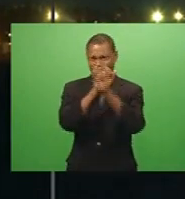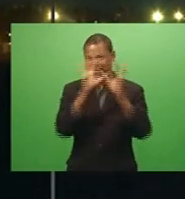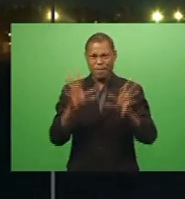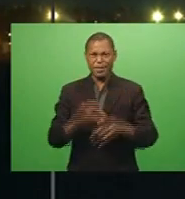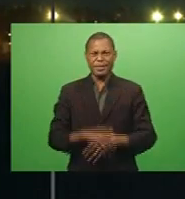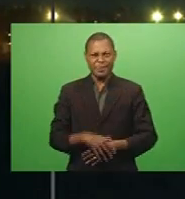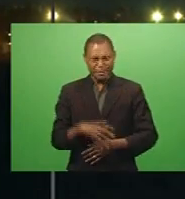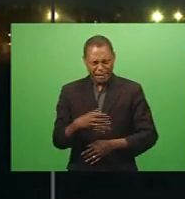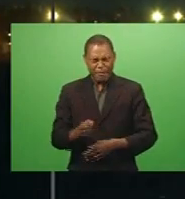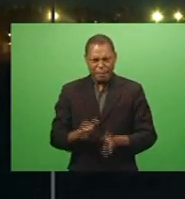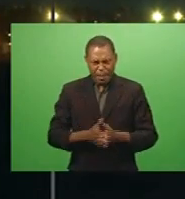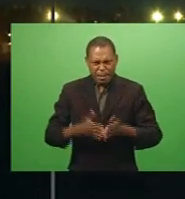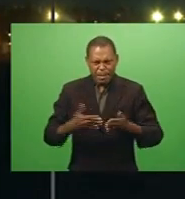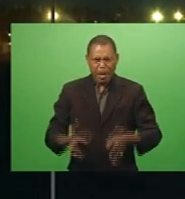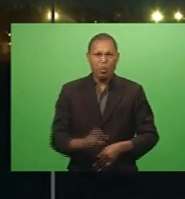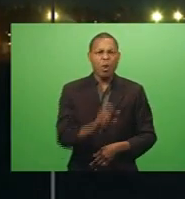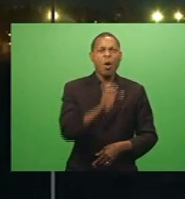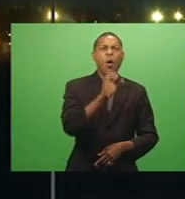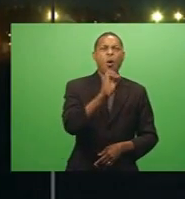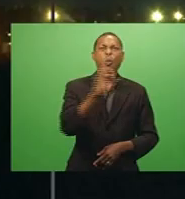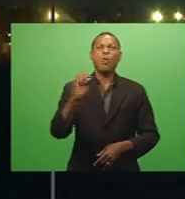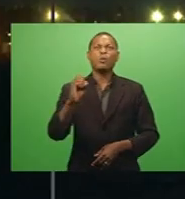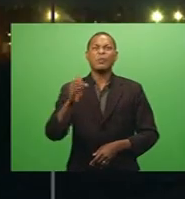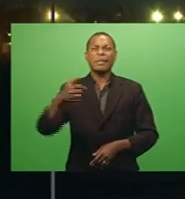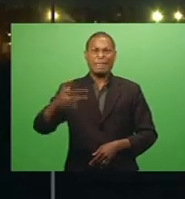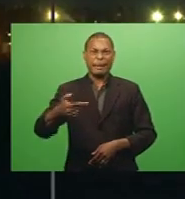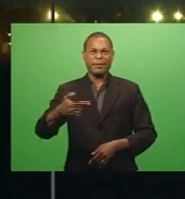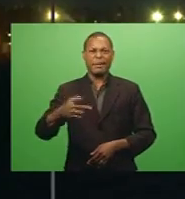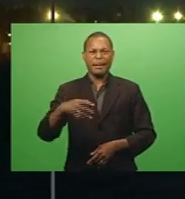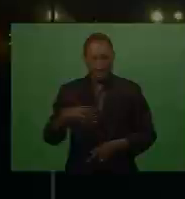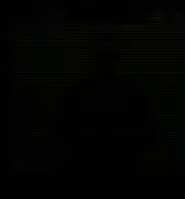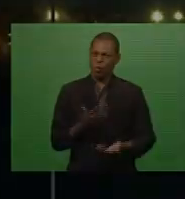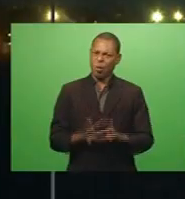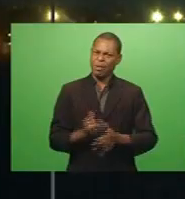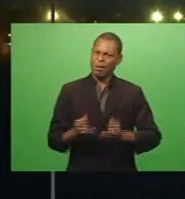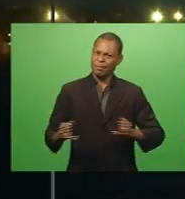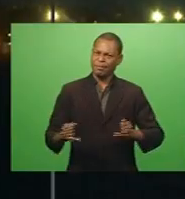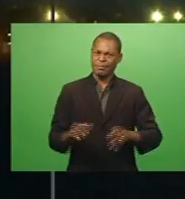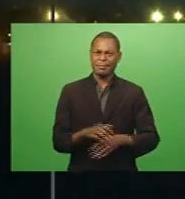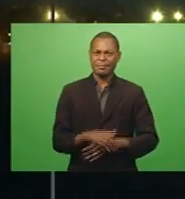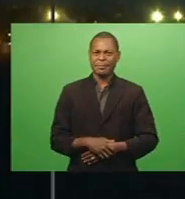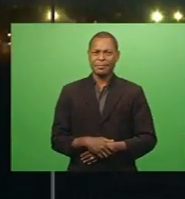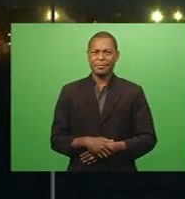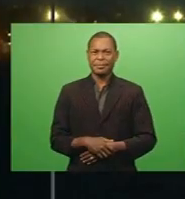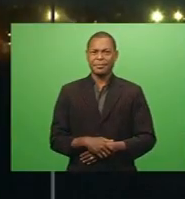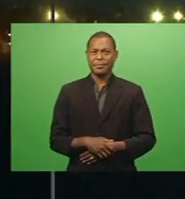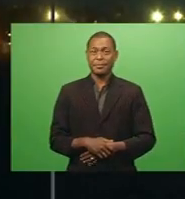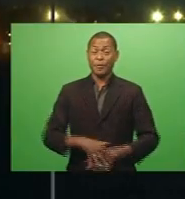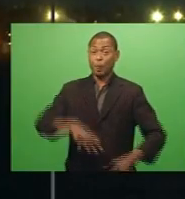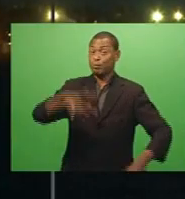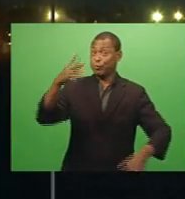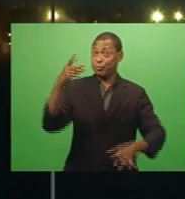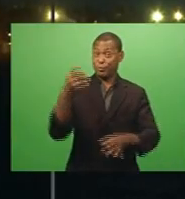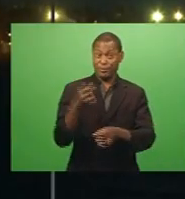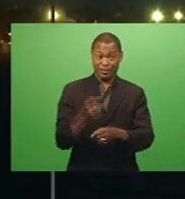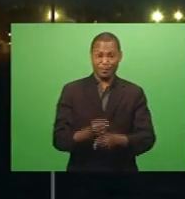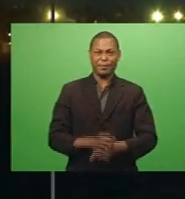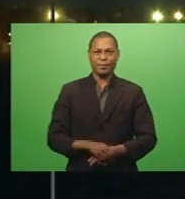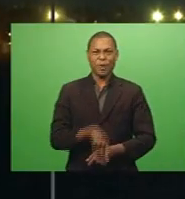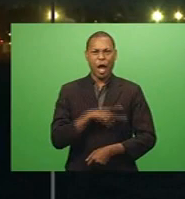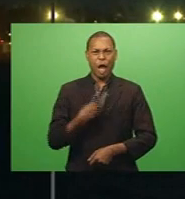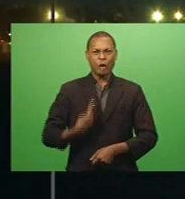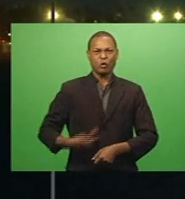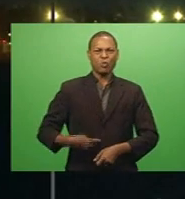rare Bond movie poster is up for auction and could rake in big bucks. And recapping our main stories, Chinese